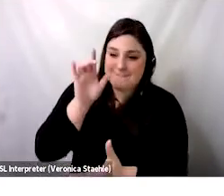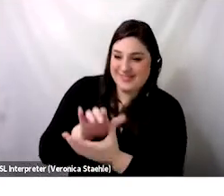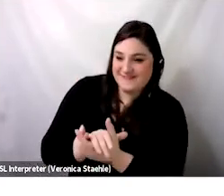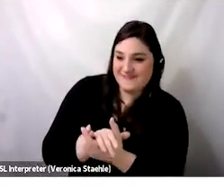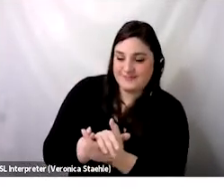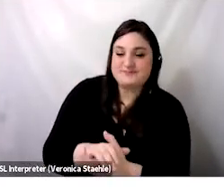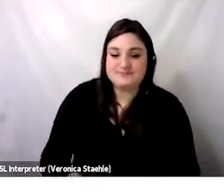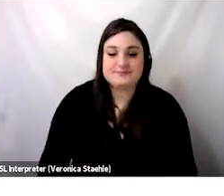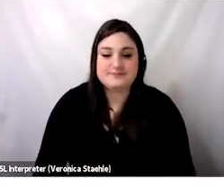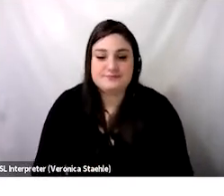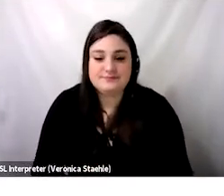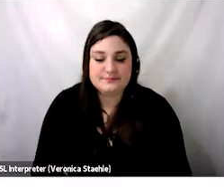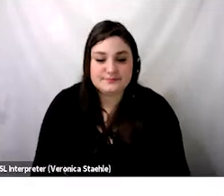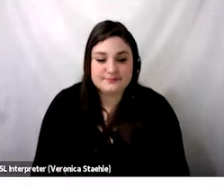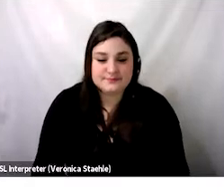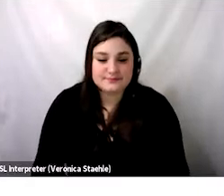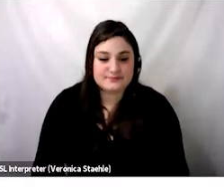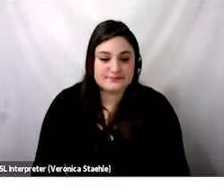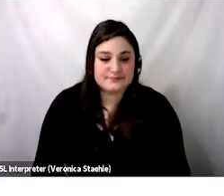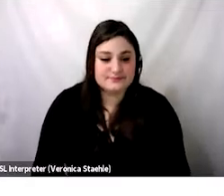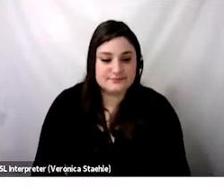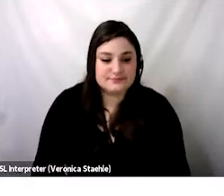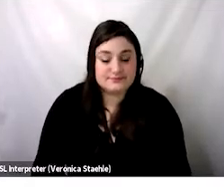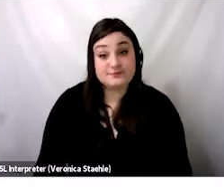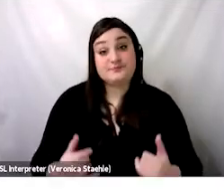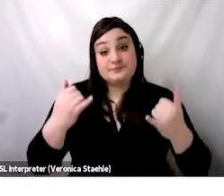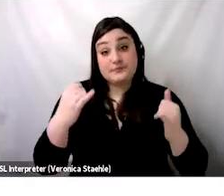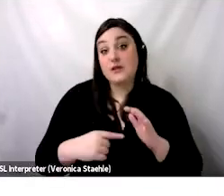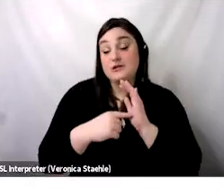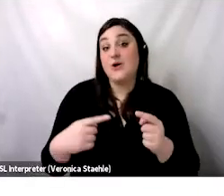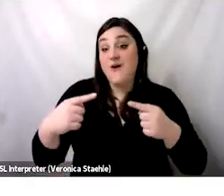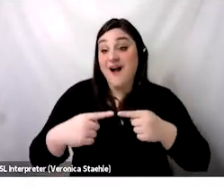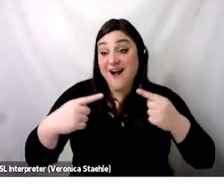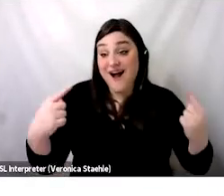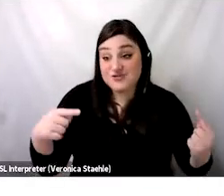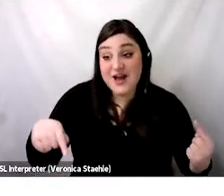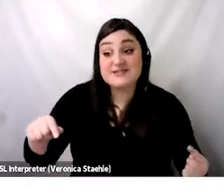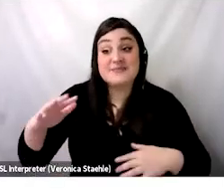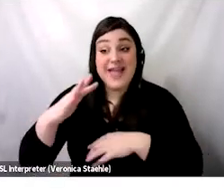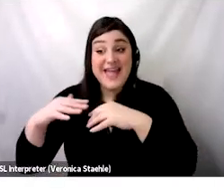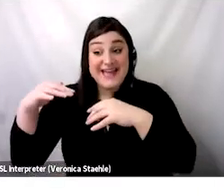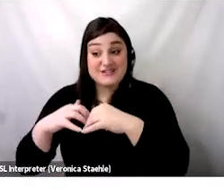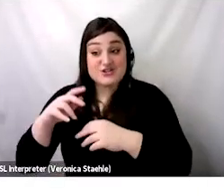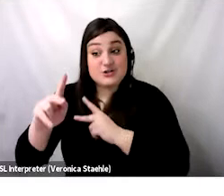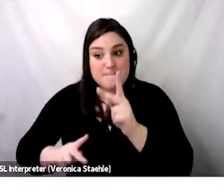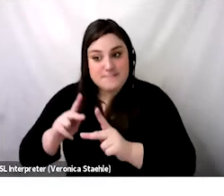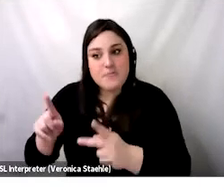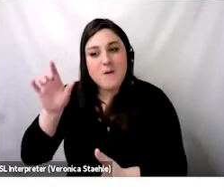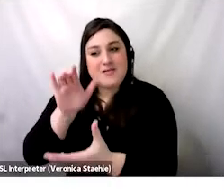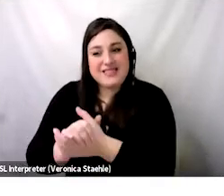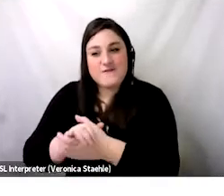In contrast, indigenous people value the group or the collective more than the